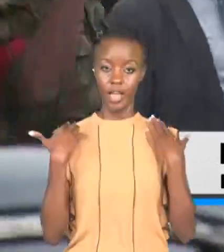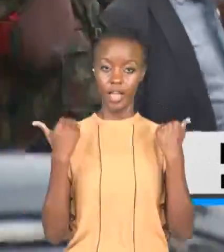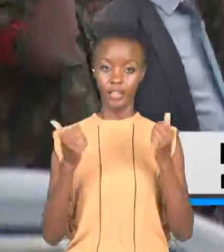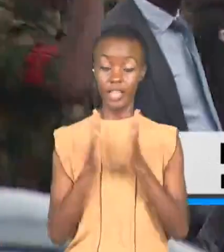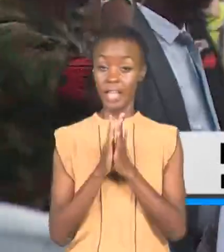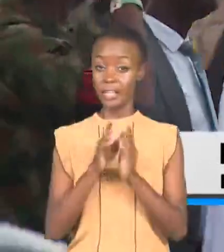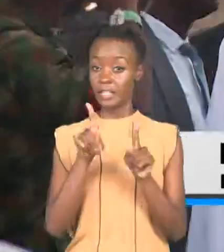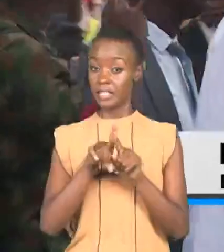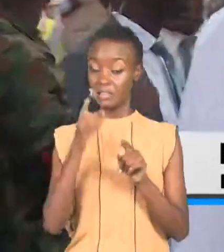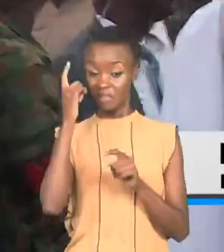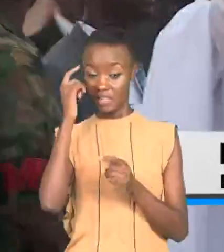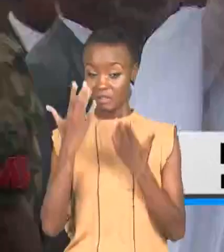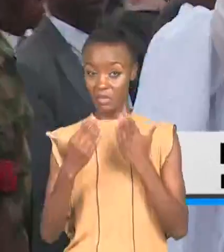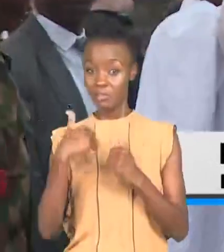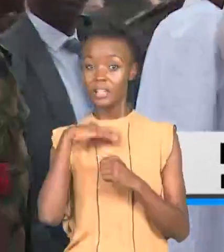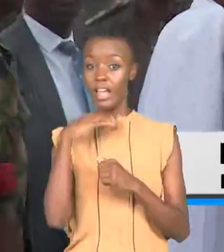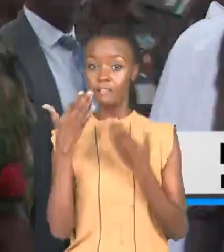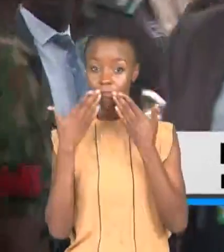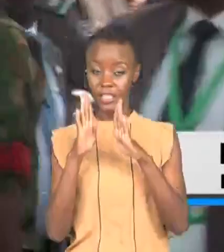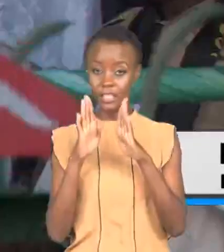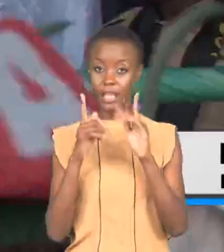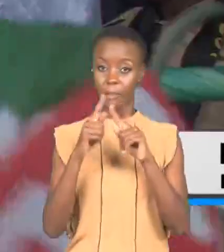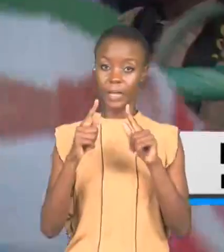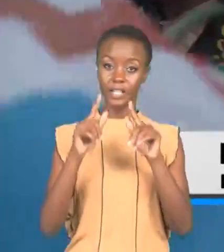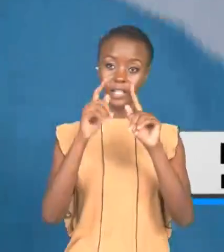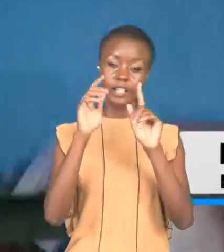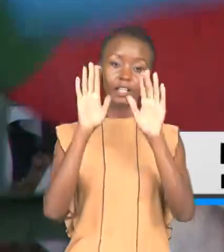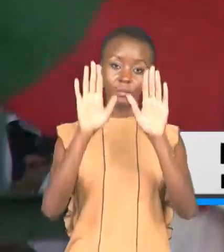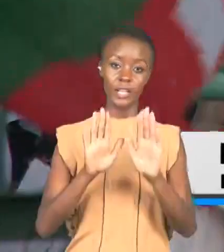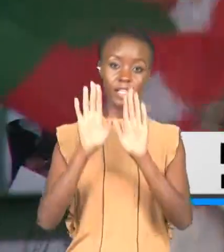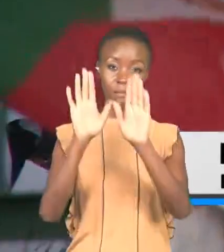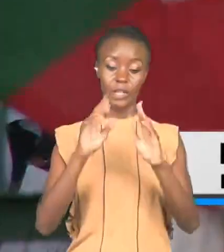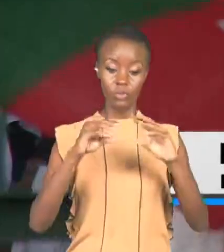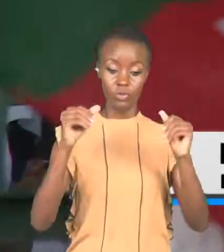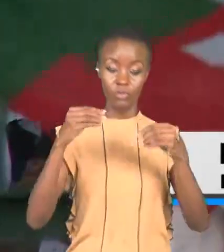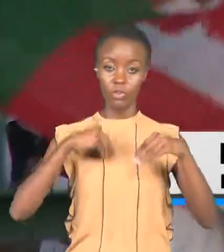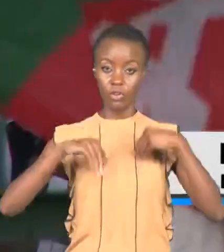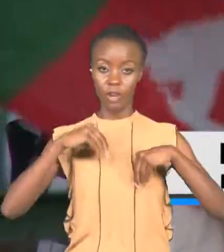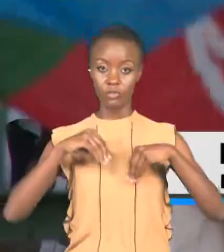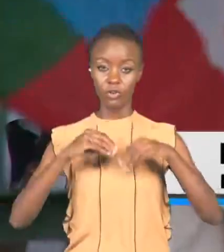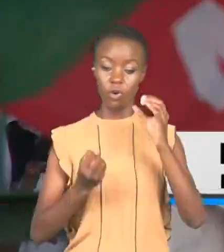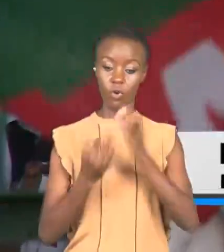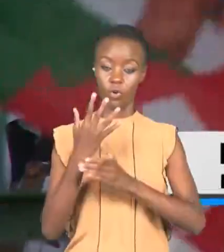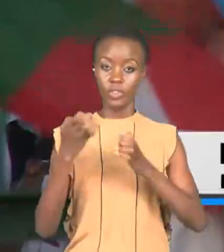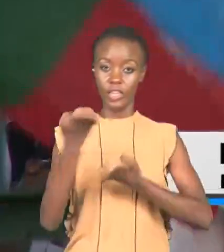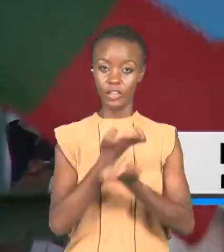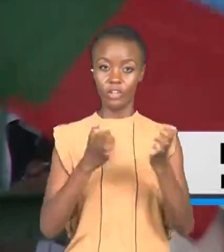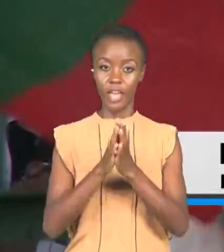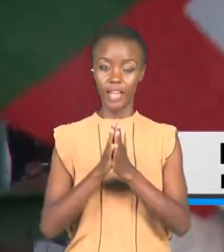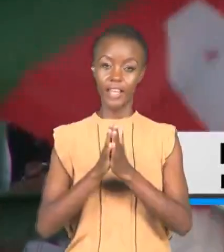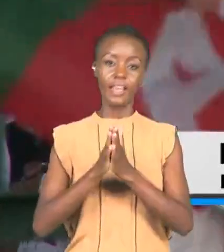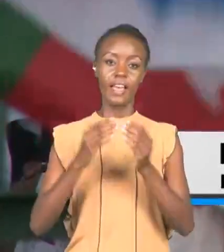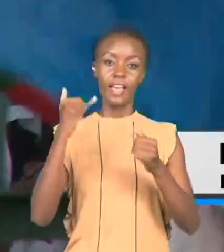rumours that he died. He's campaigning on his promises to tackle corruption, boost the economy, and end the Boko